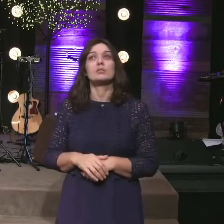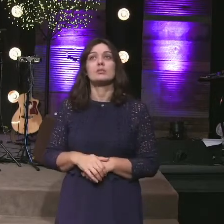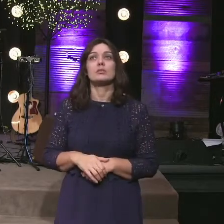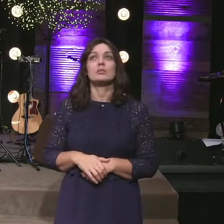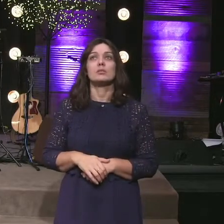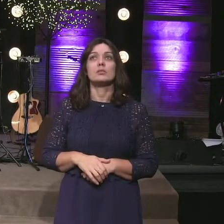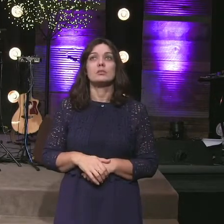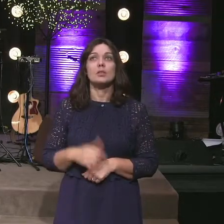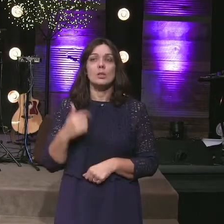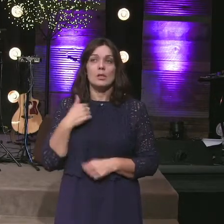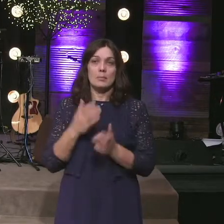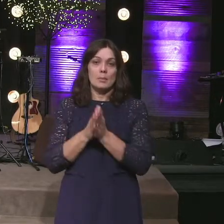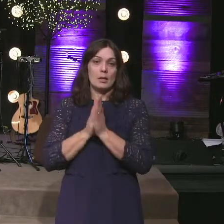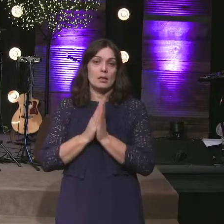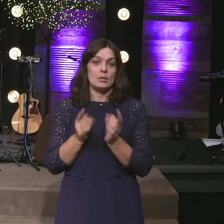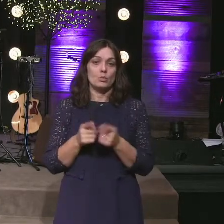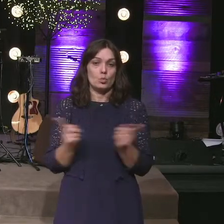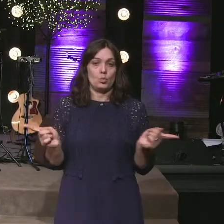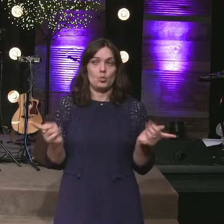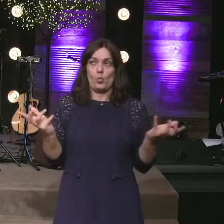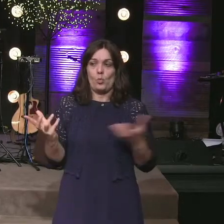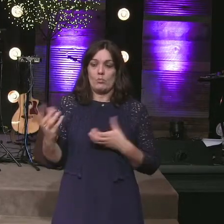And so I'm asking you, what's in you?